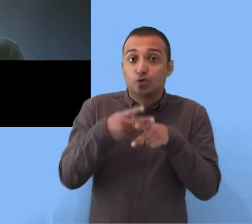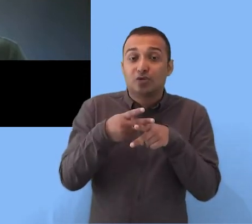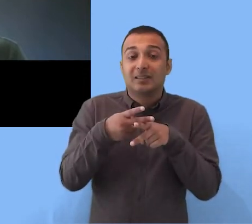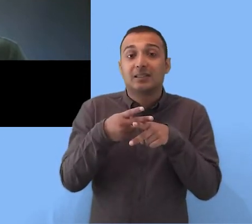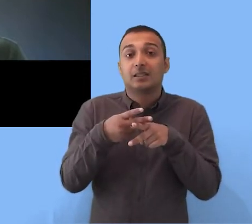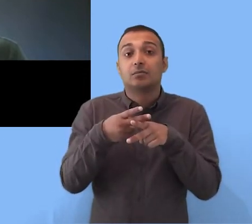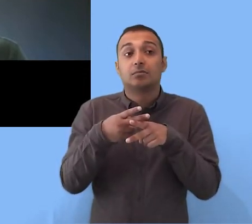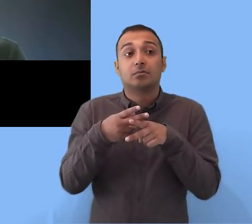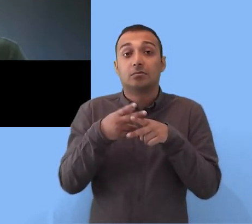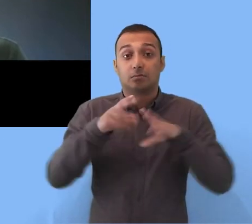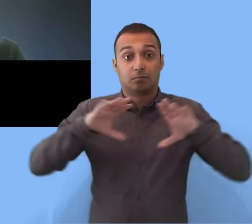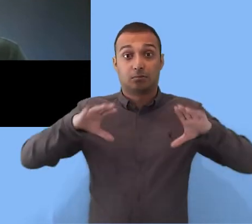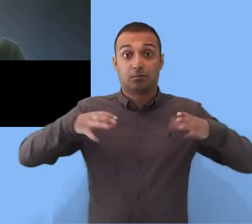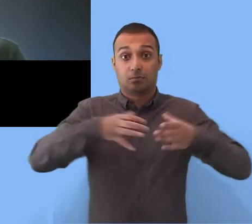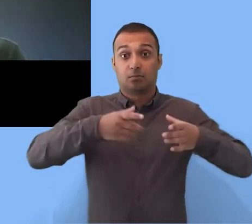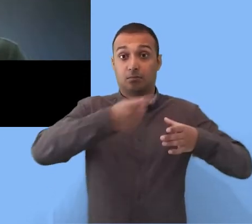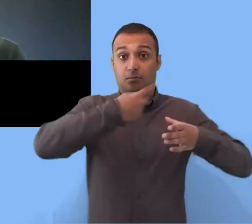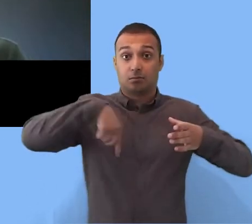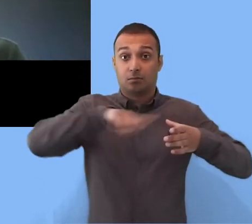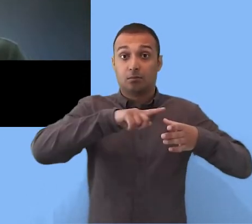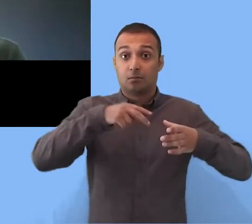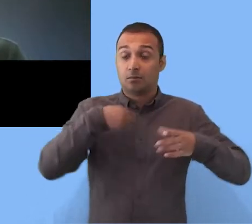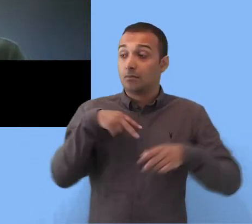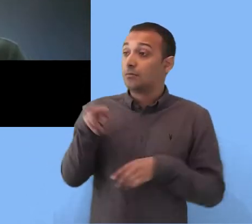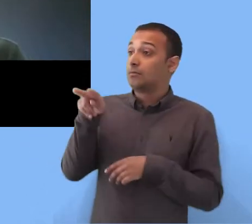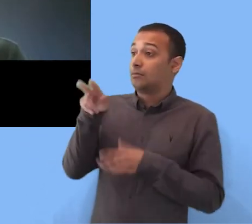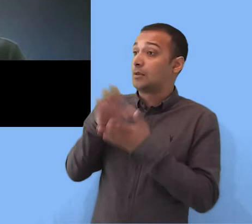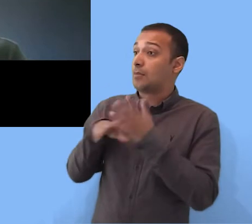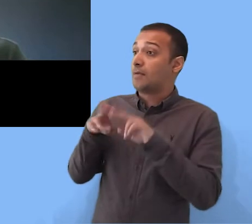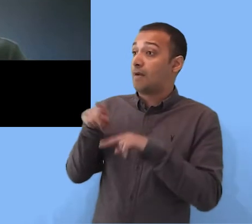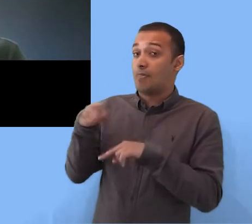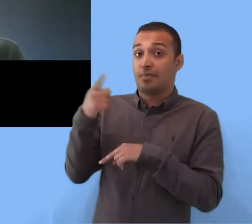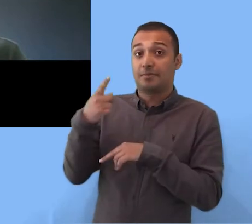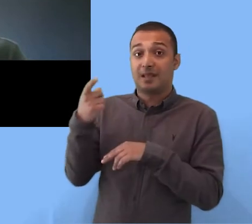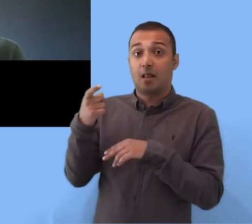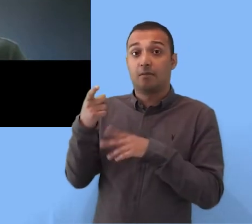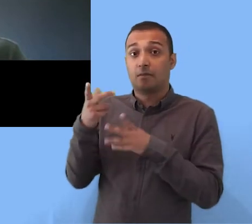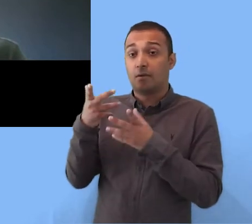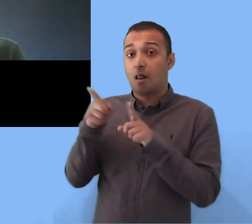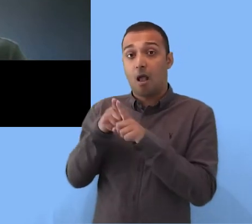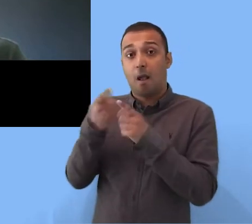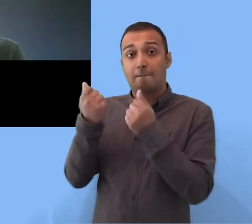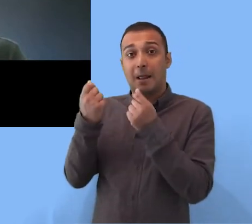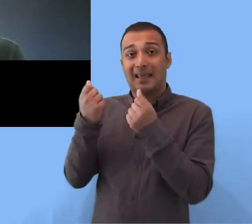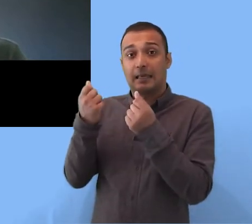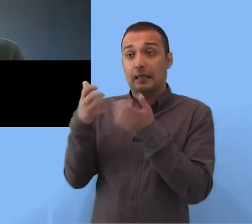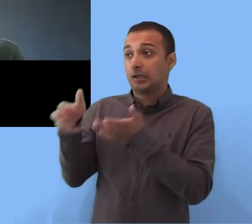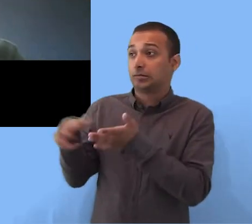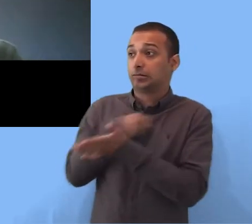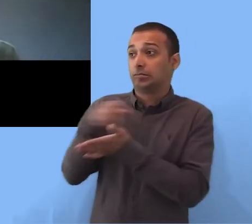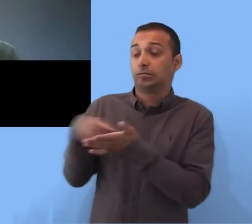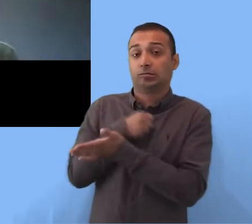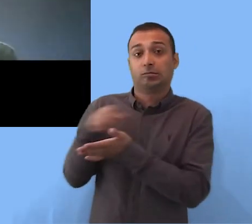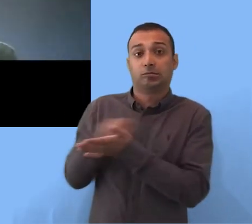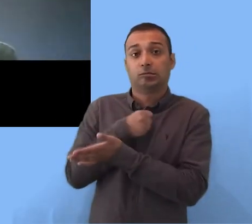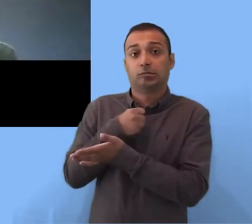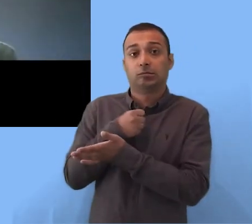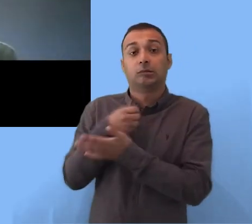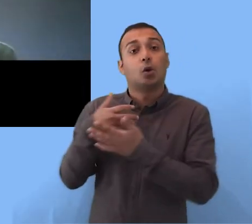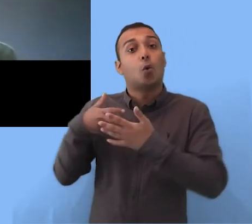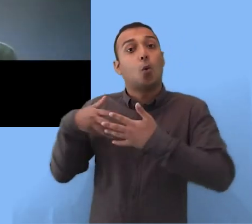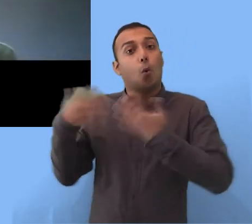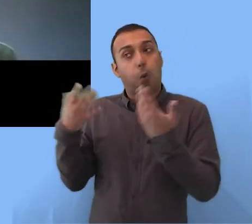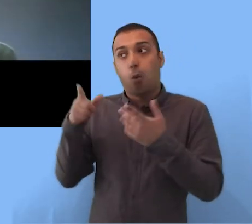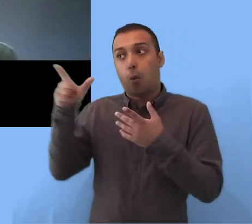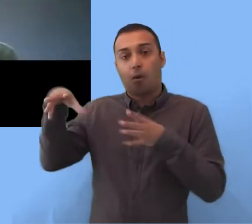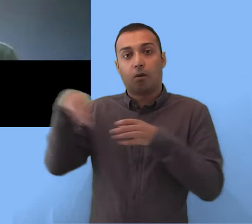settings see parents as cash cows or as co-educators? Do we value the money they bring